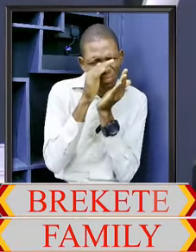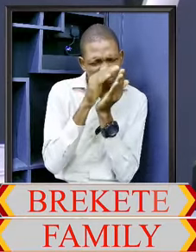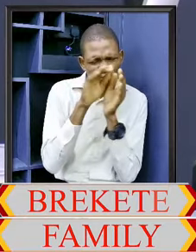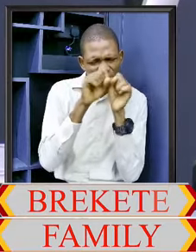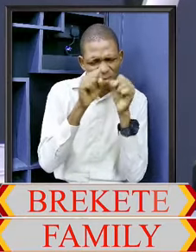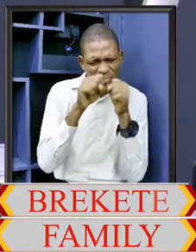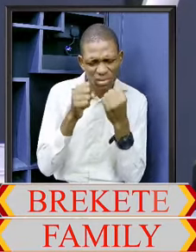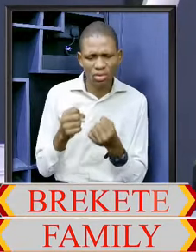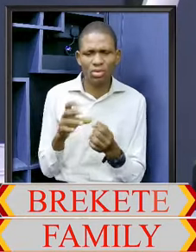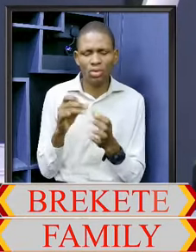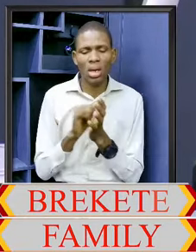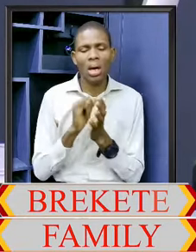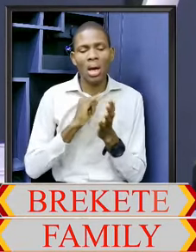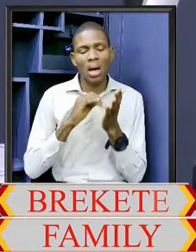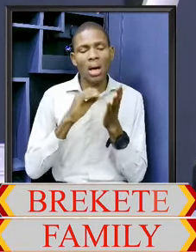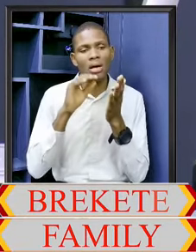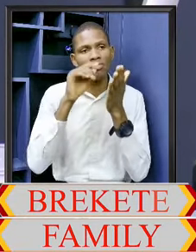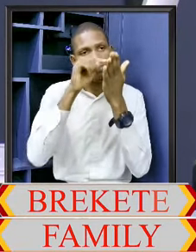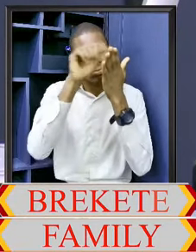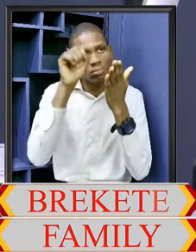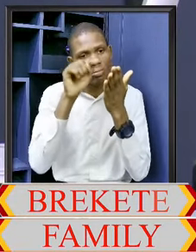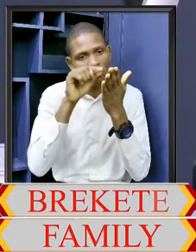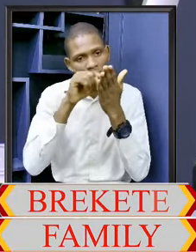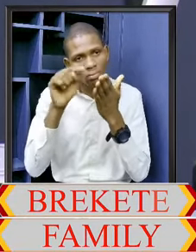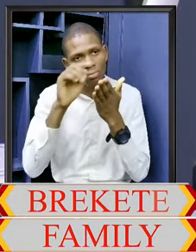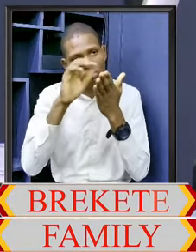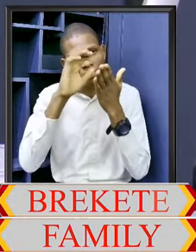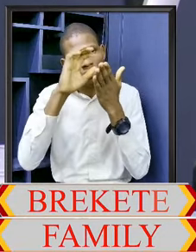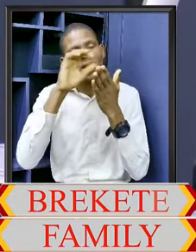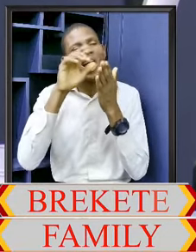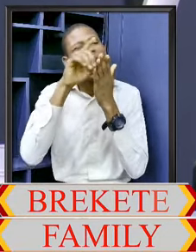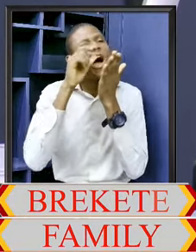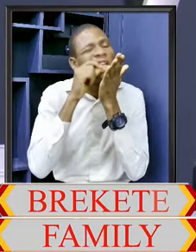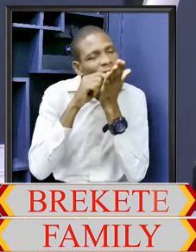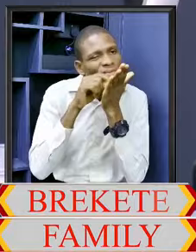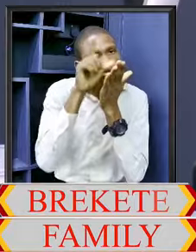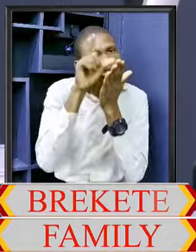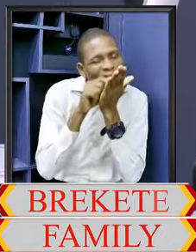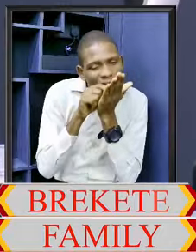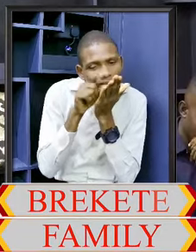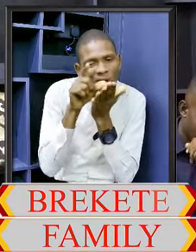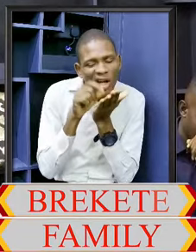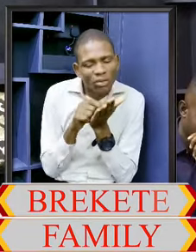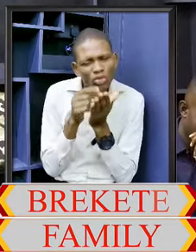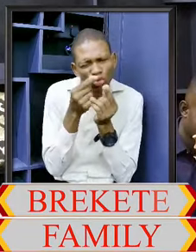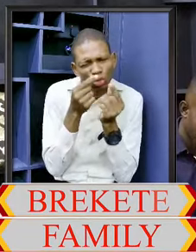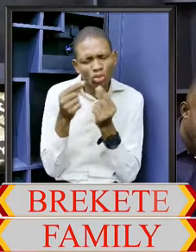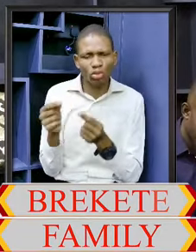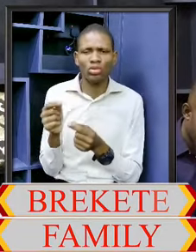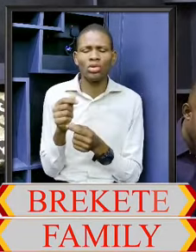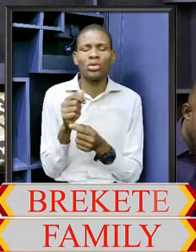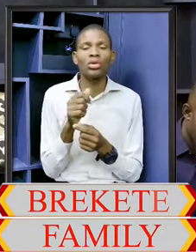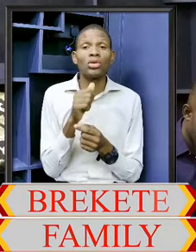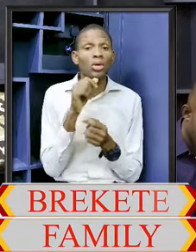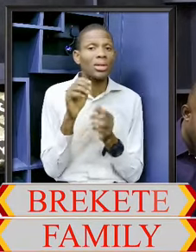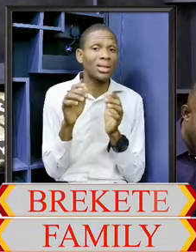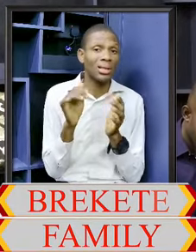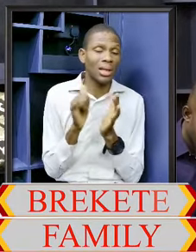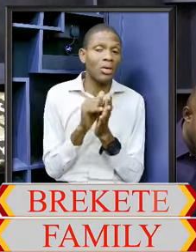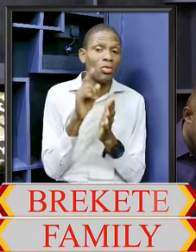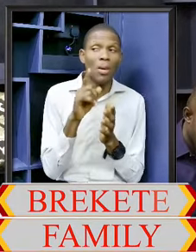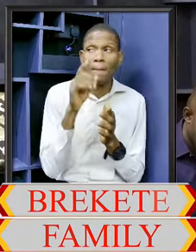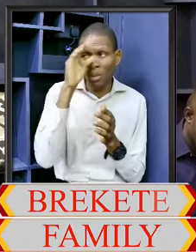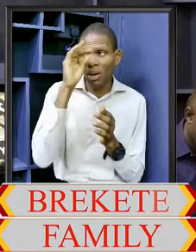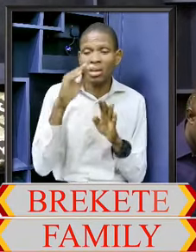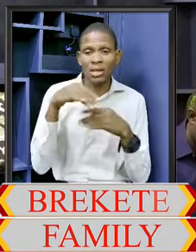to eliminate them small? I go they take them bit by bit, they bite them. Mm-hmm. Make it no be like person where they give one lump of